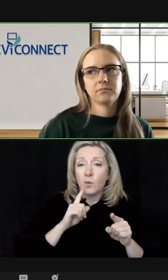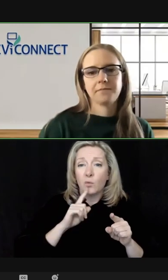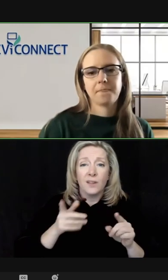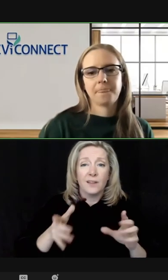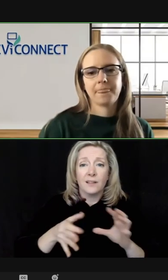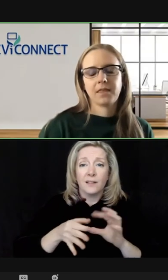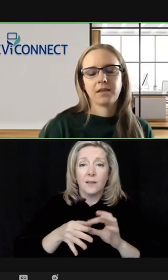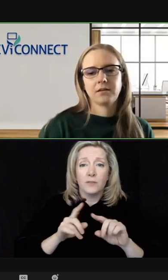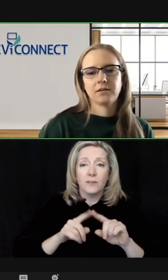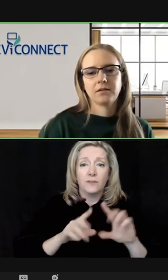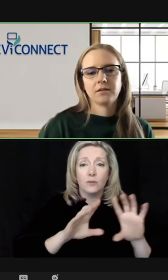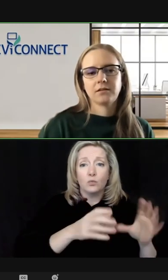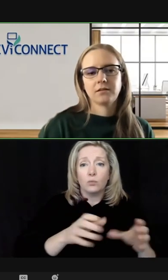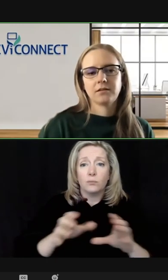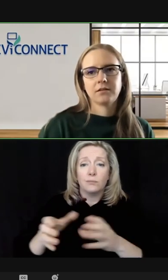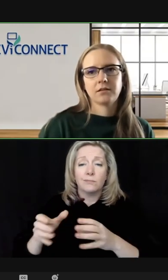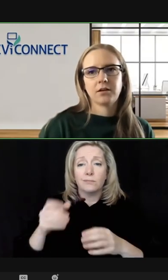Sorry.